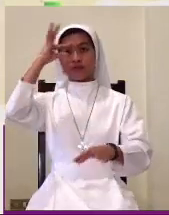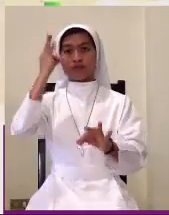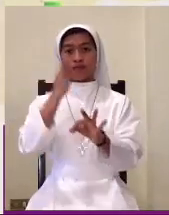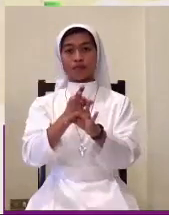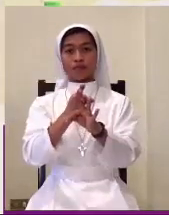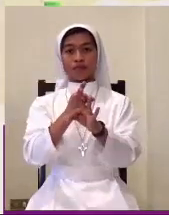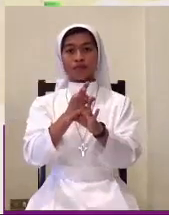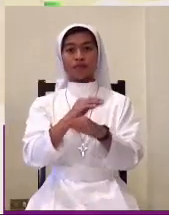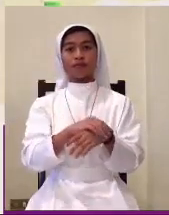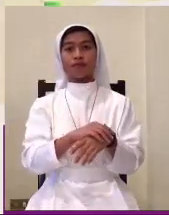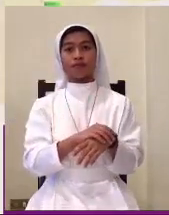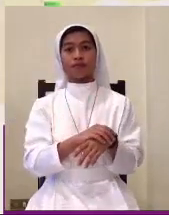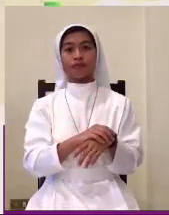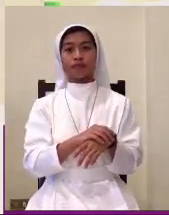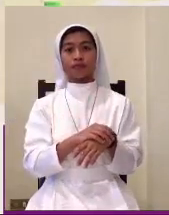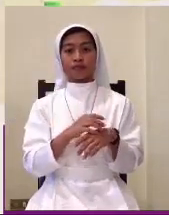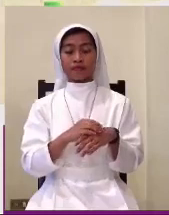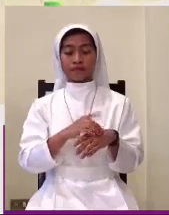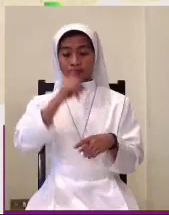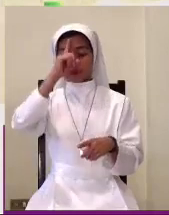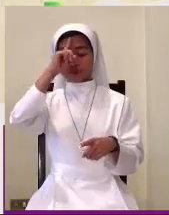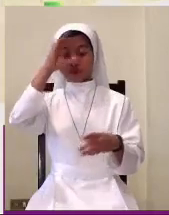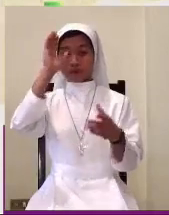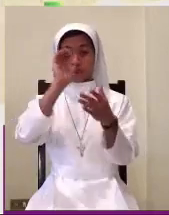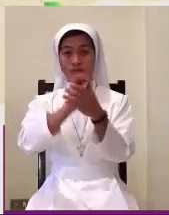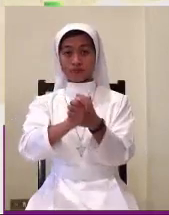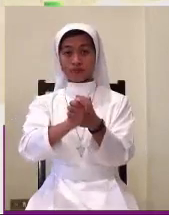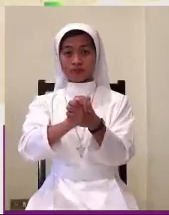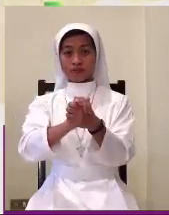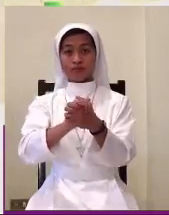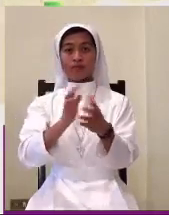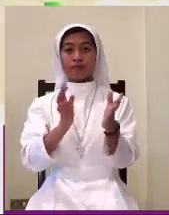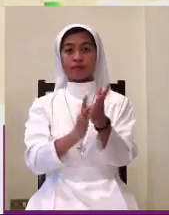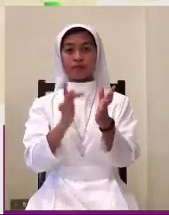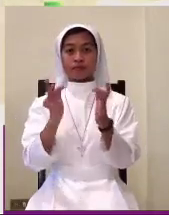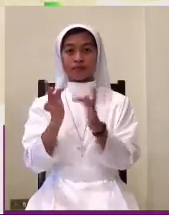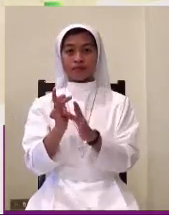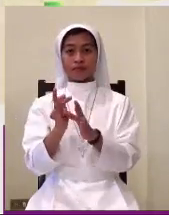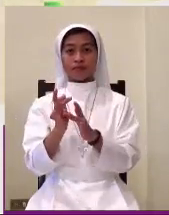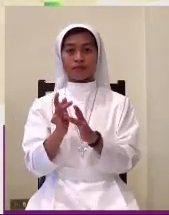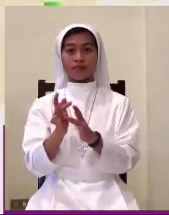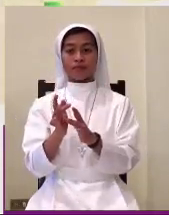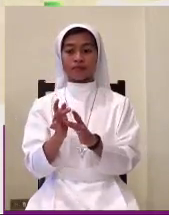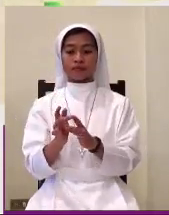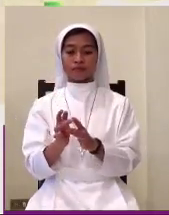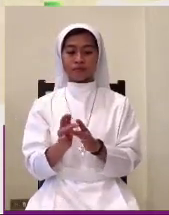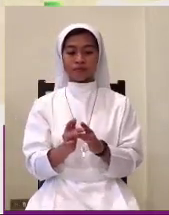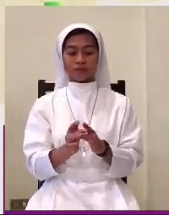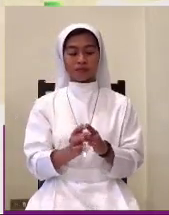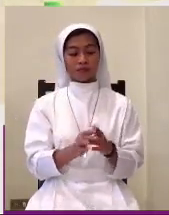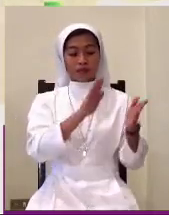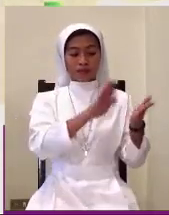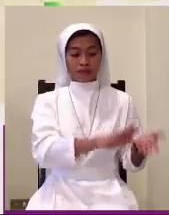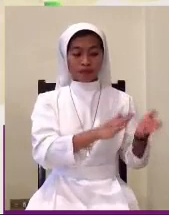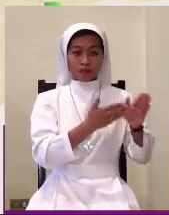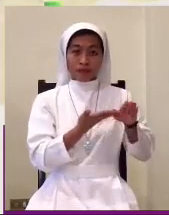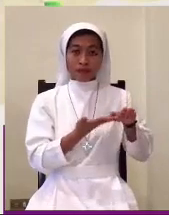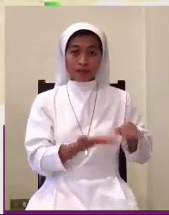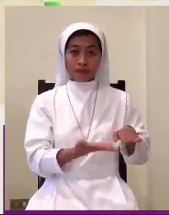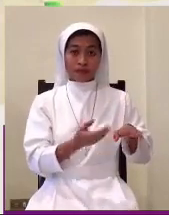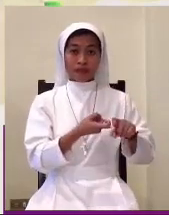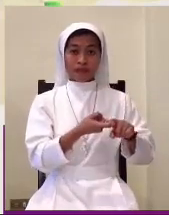Jesus, we will die to our sins and rise with him. Belief is the